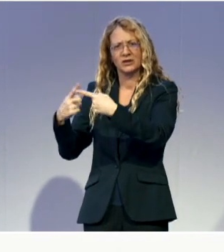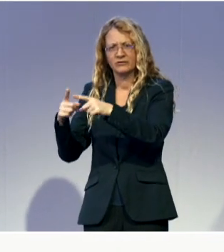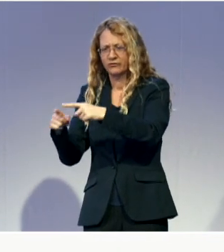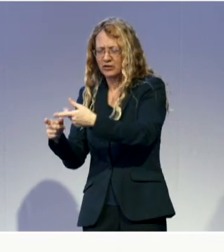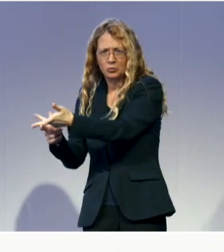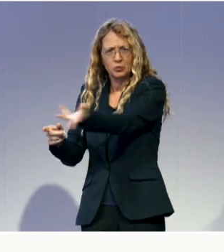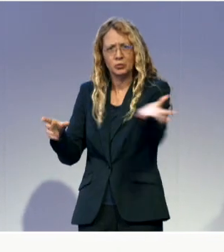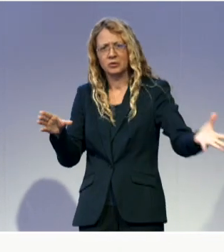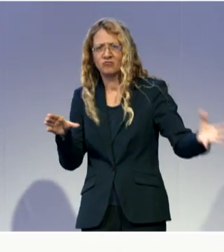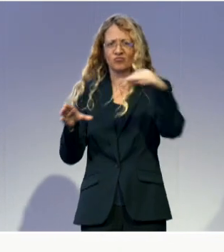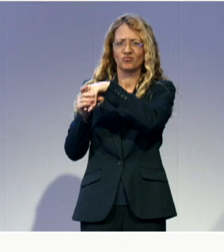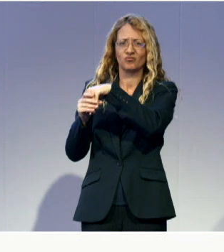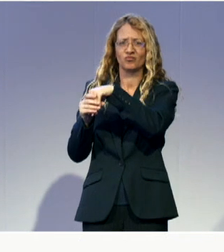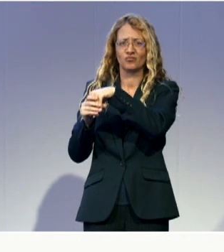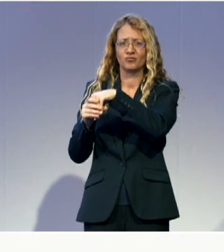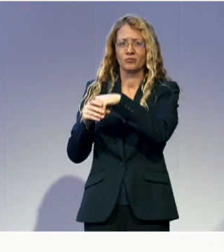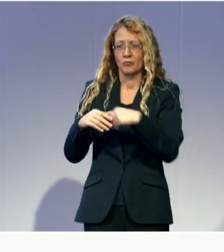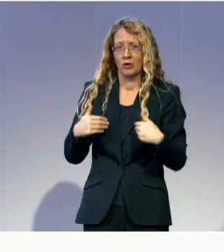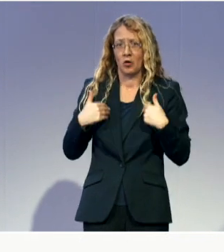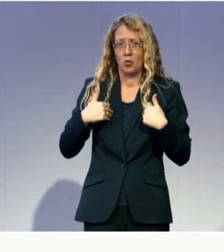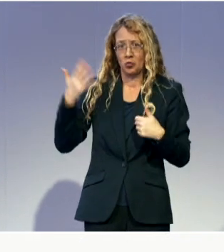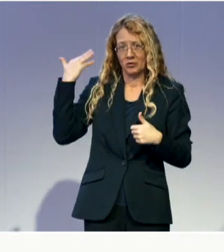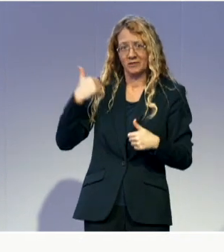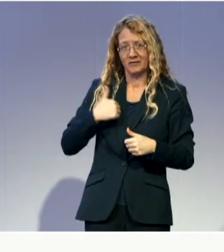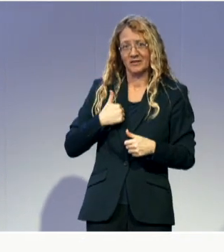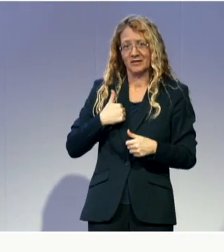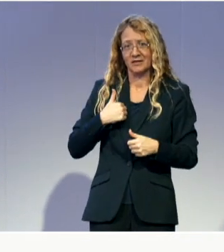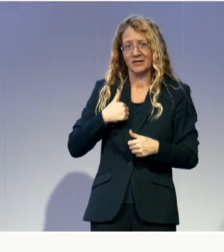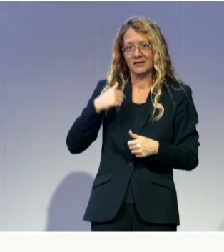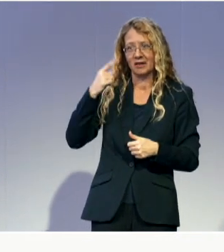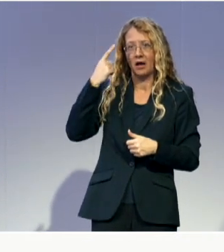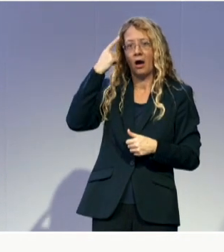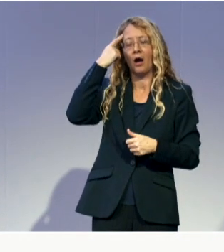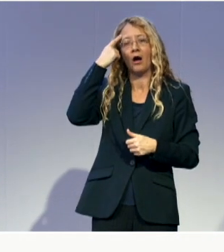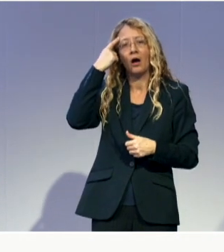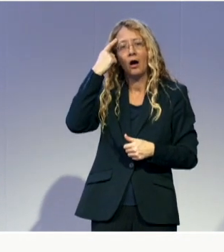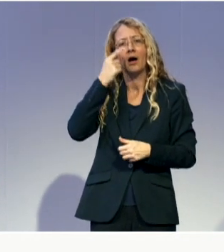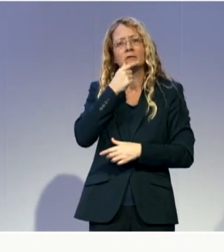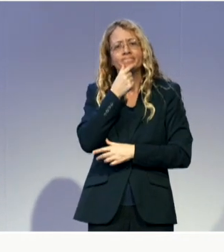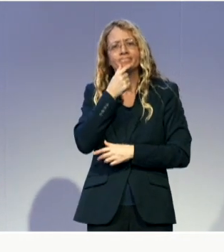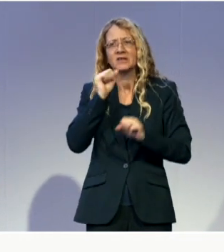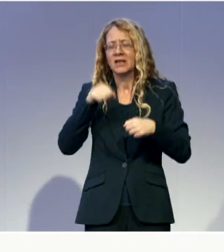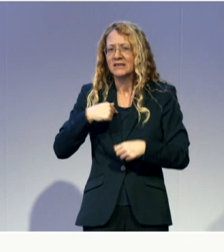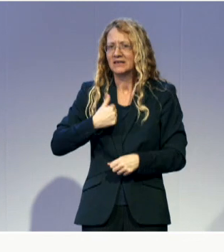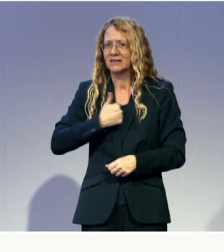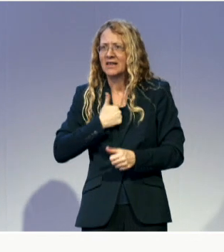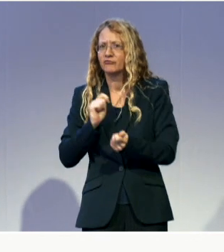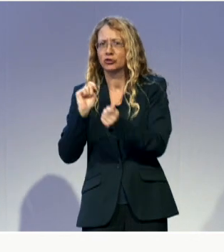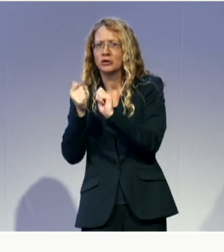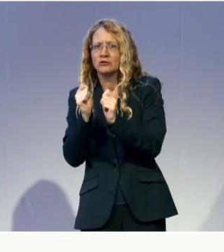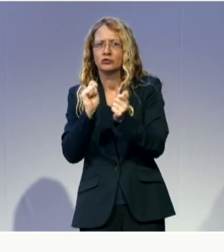young age that that is really the way to make change. We need to be involved in